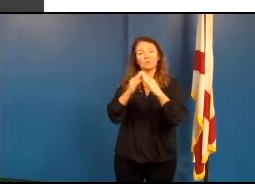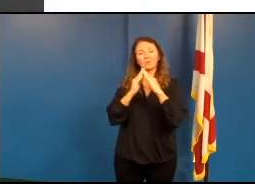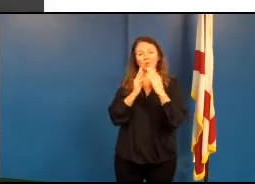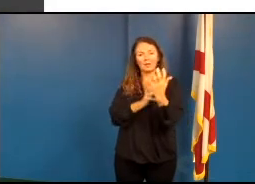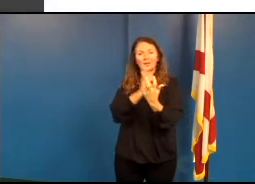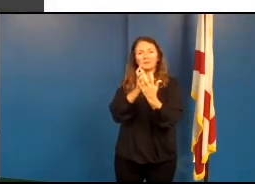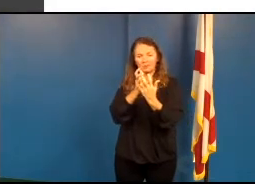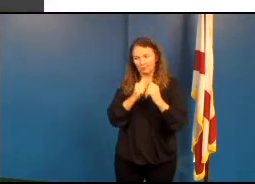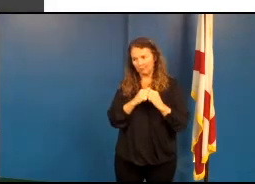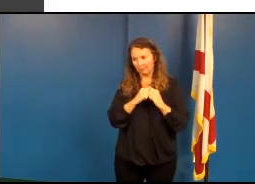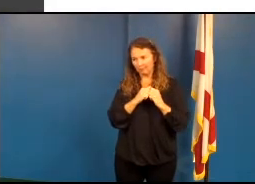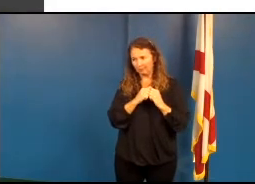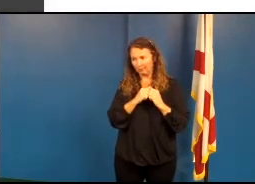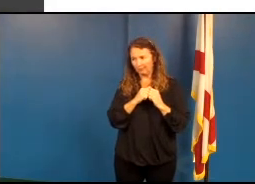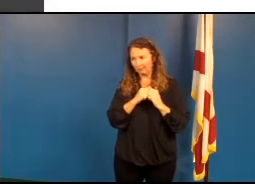community engagement.